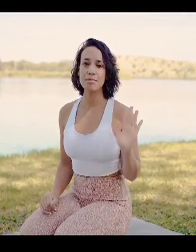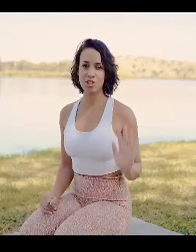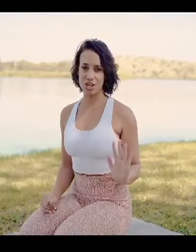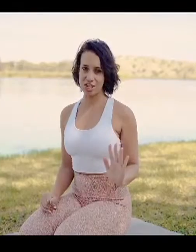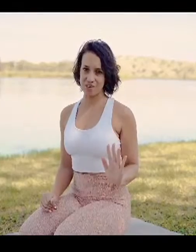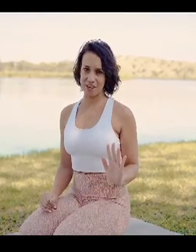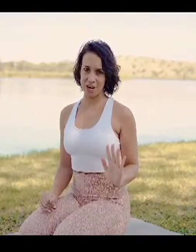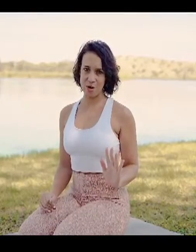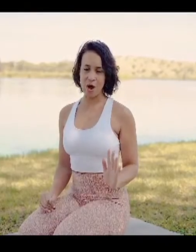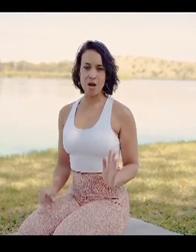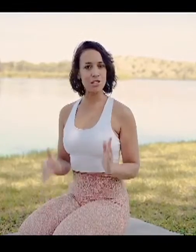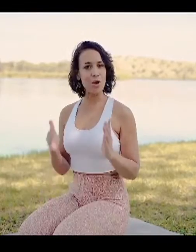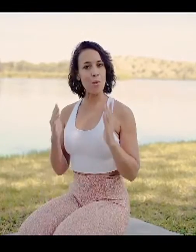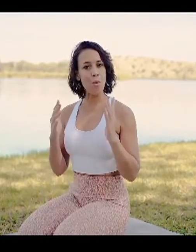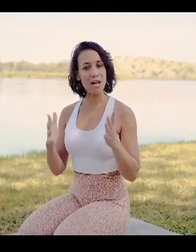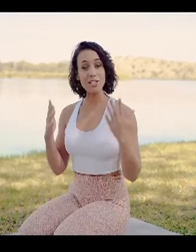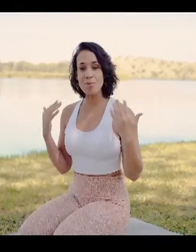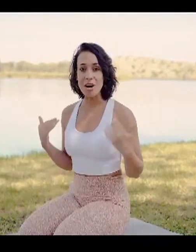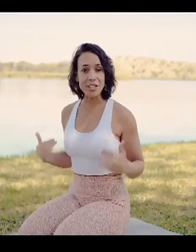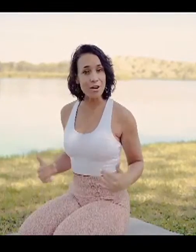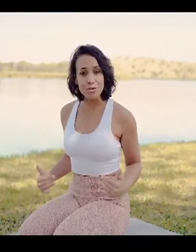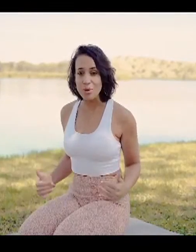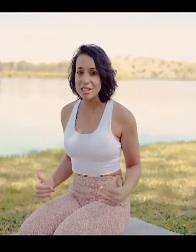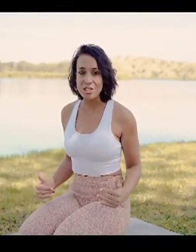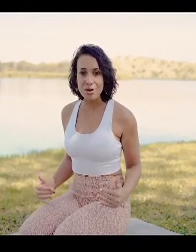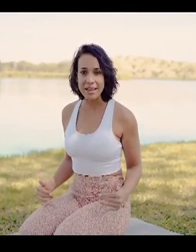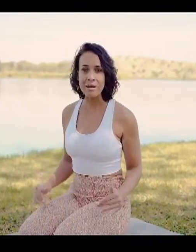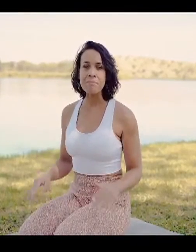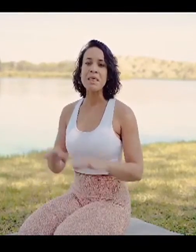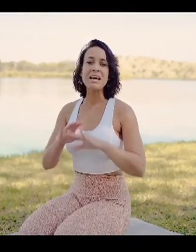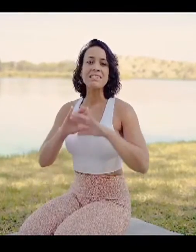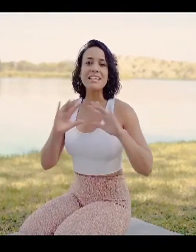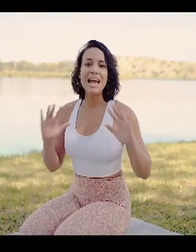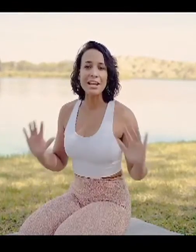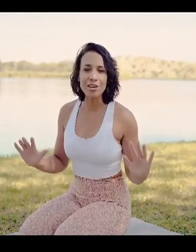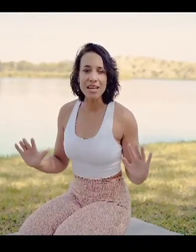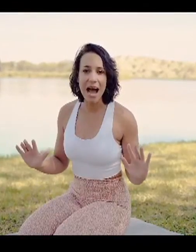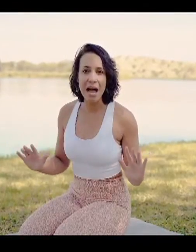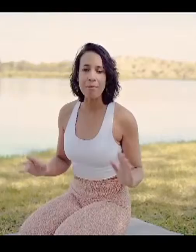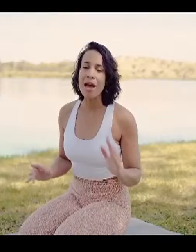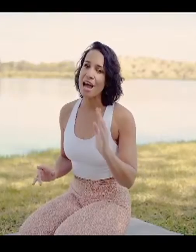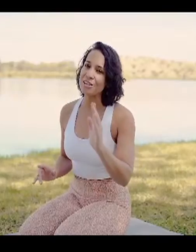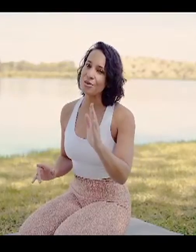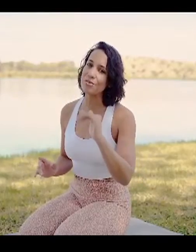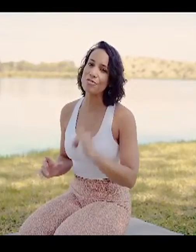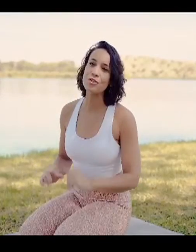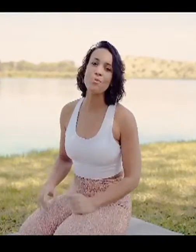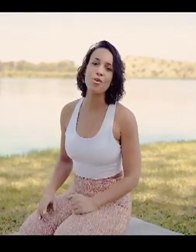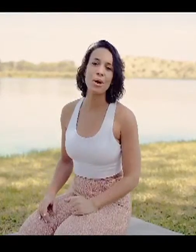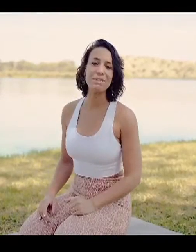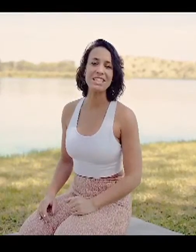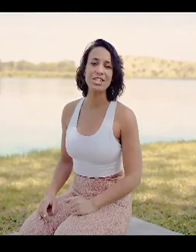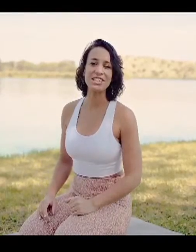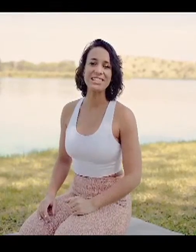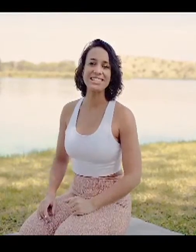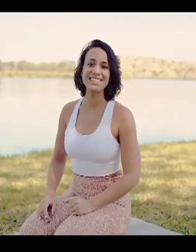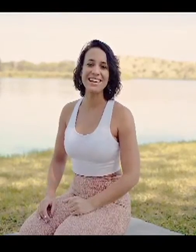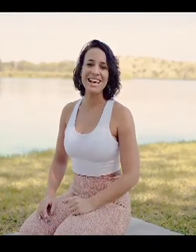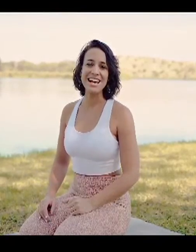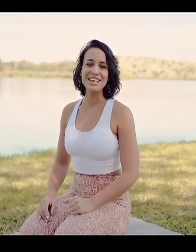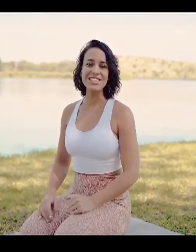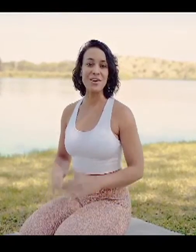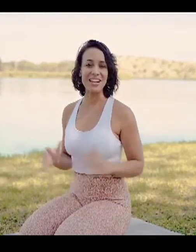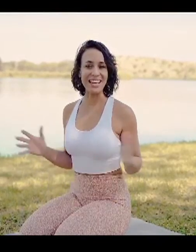just a demonstration video, so once your body knows what it's doing, take your time and do a few more